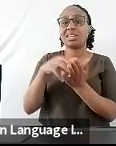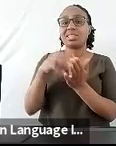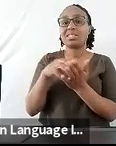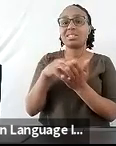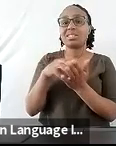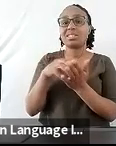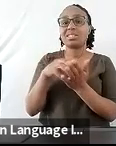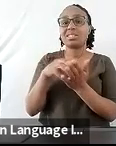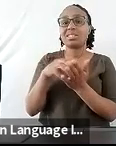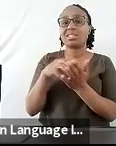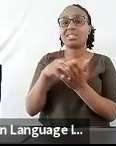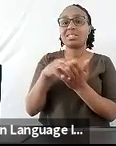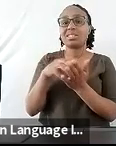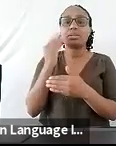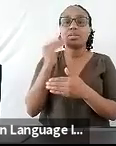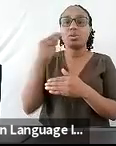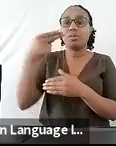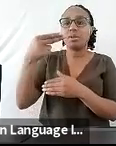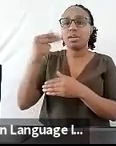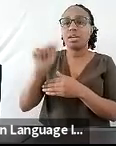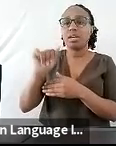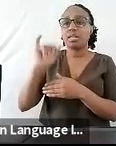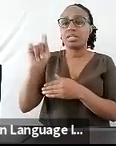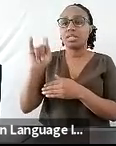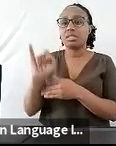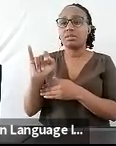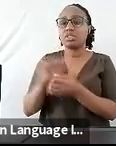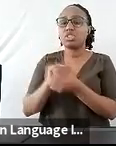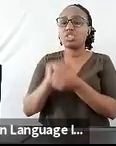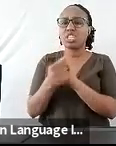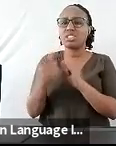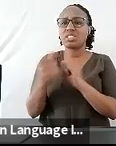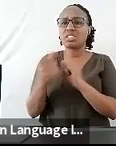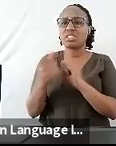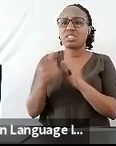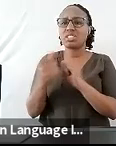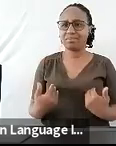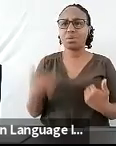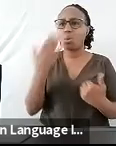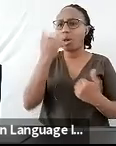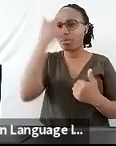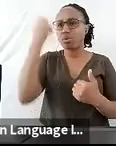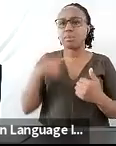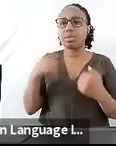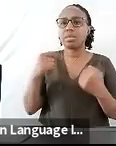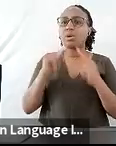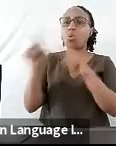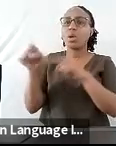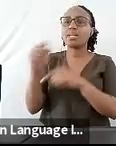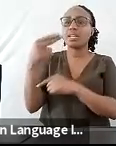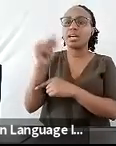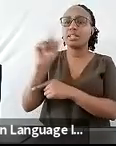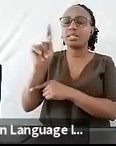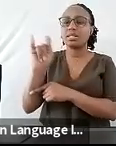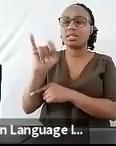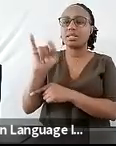changed me, fundamentally changed me, because I went into Haiti with the image of Haiti that's in the prop, you